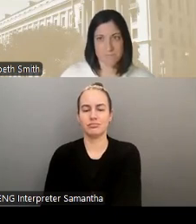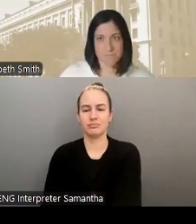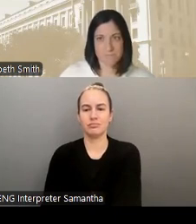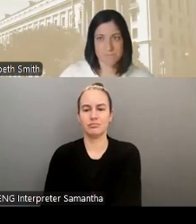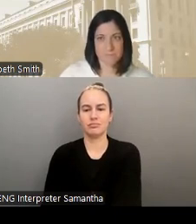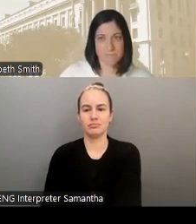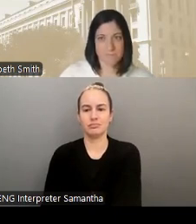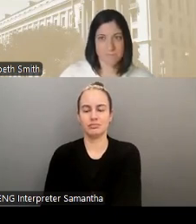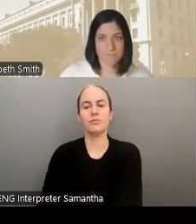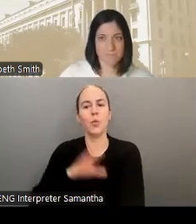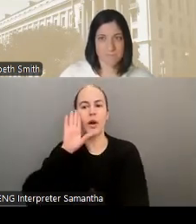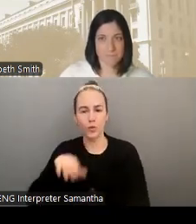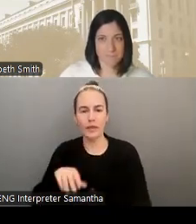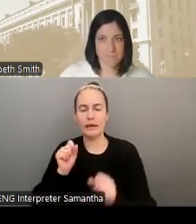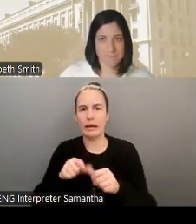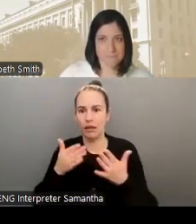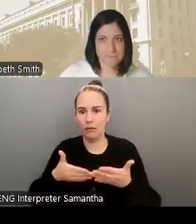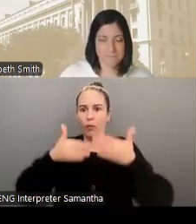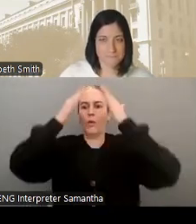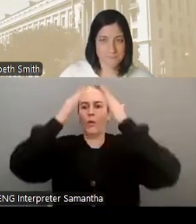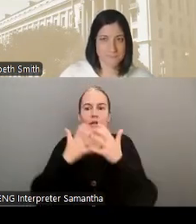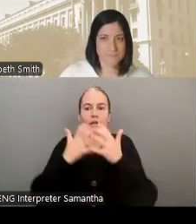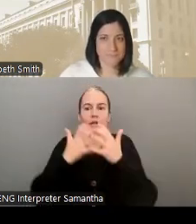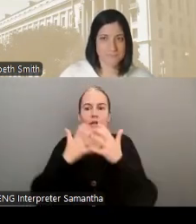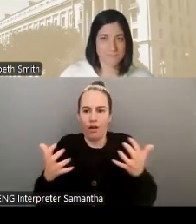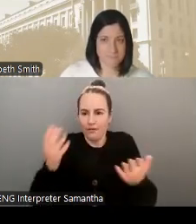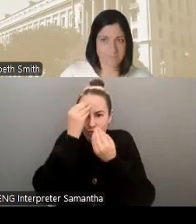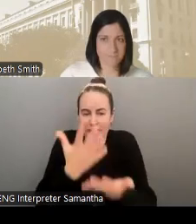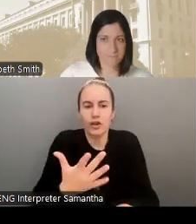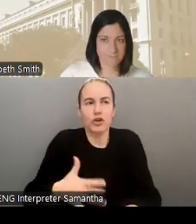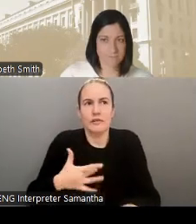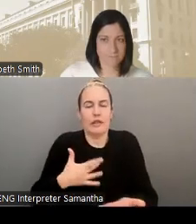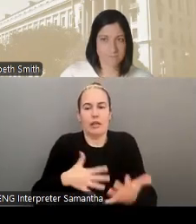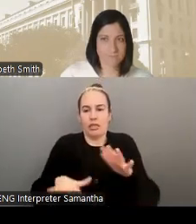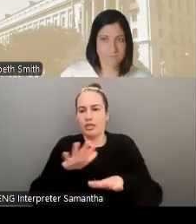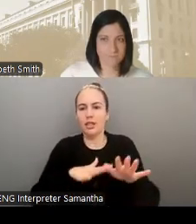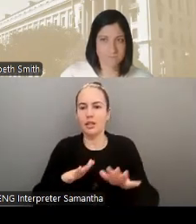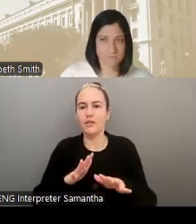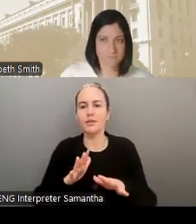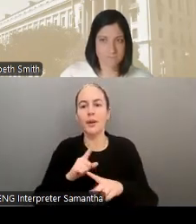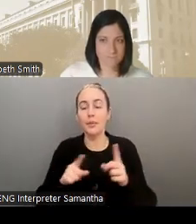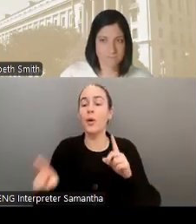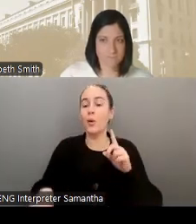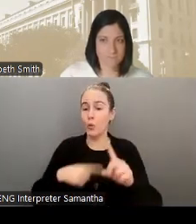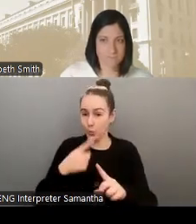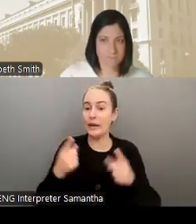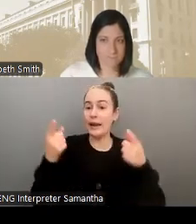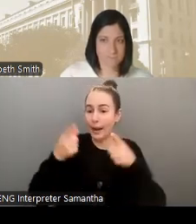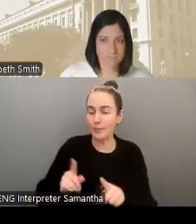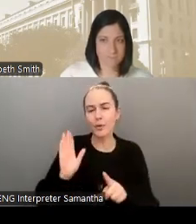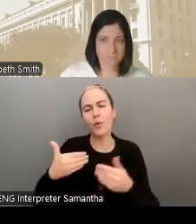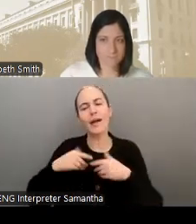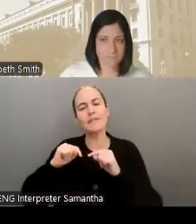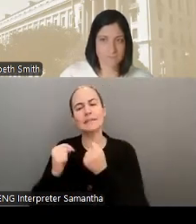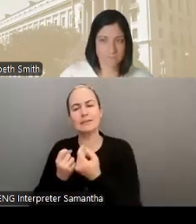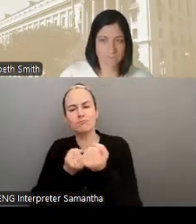somewhat overwhelming, and it's probably overwhelming in the moment as well, we're going to have people around you that are going to be willing to assist you answering